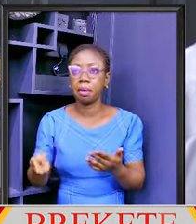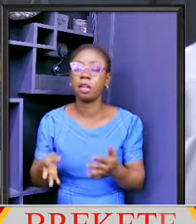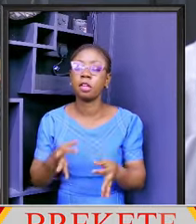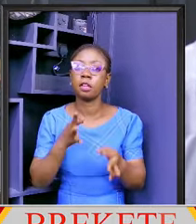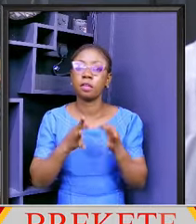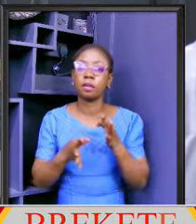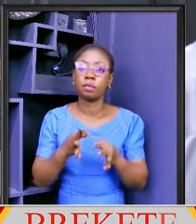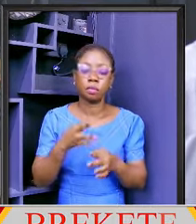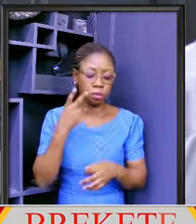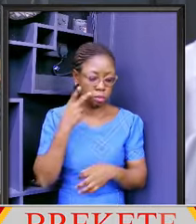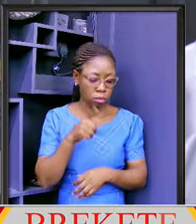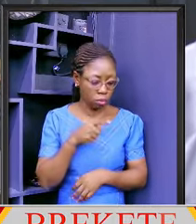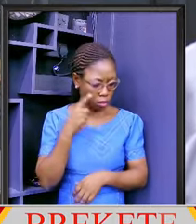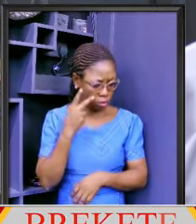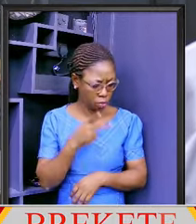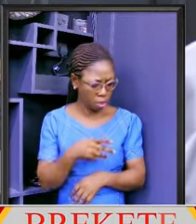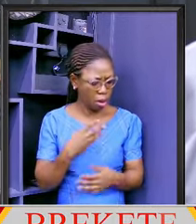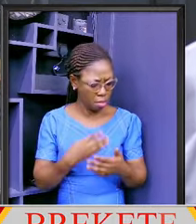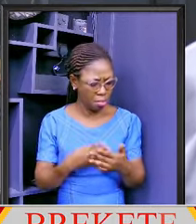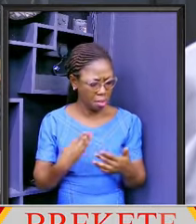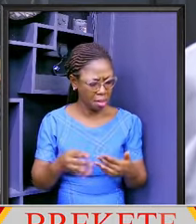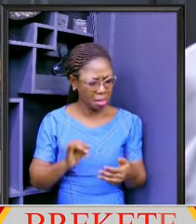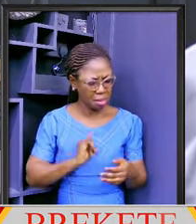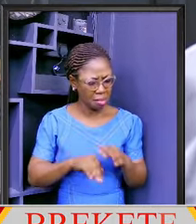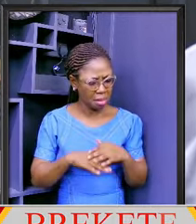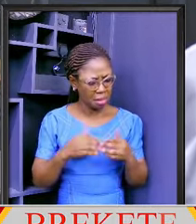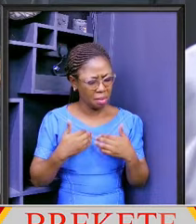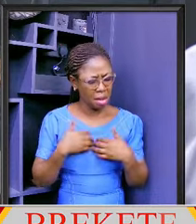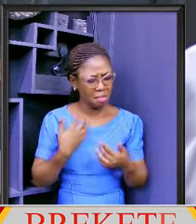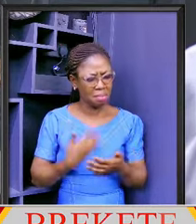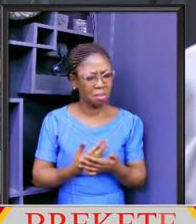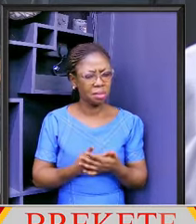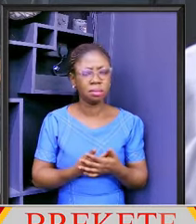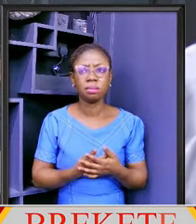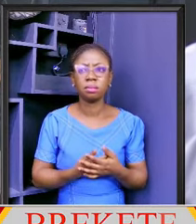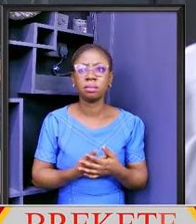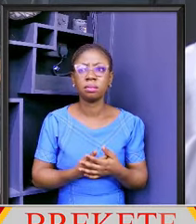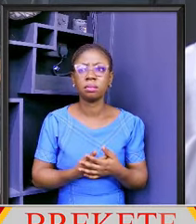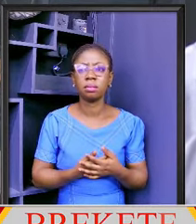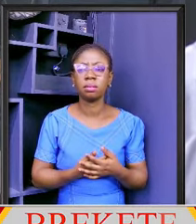If you see you, they look this one, look this one. Say, buy now. You say, you no get money.